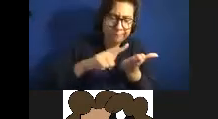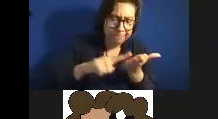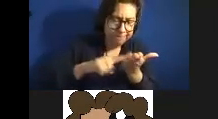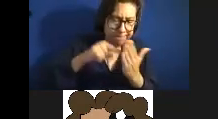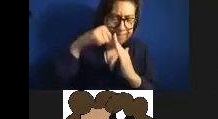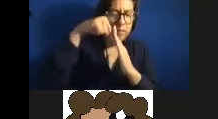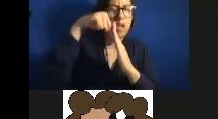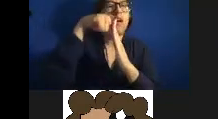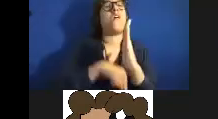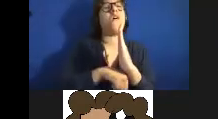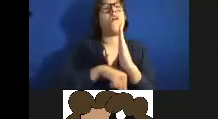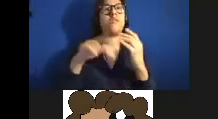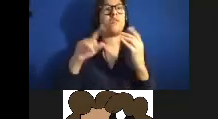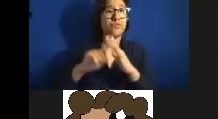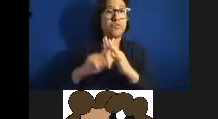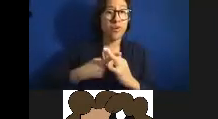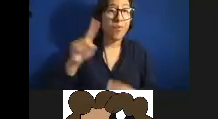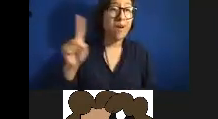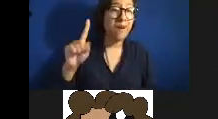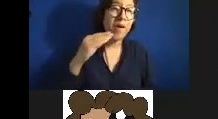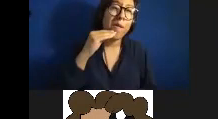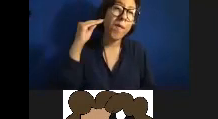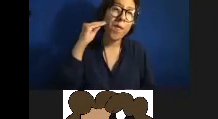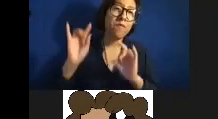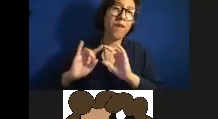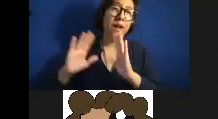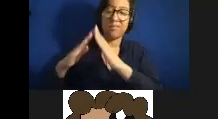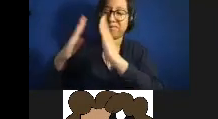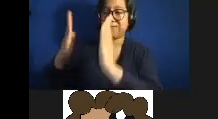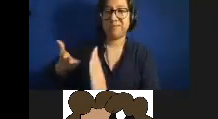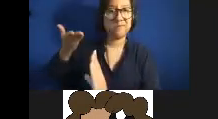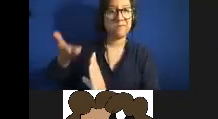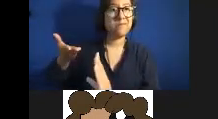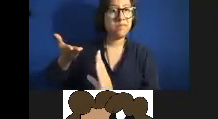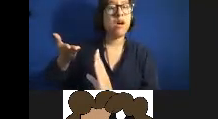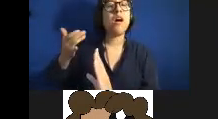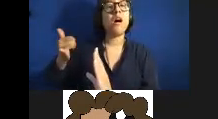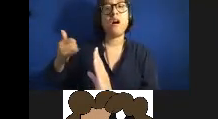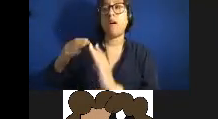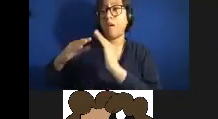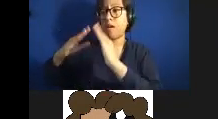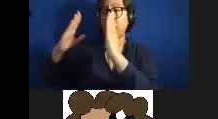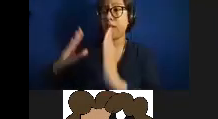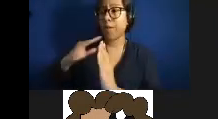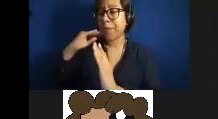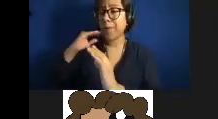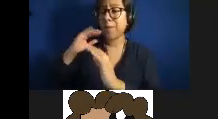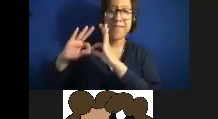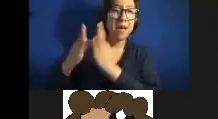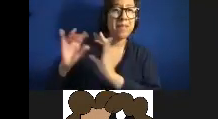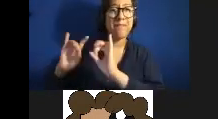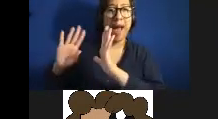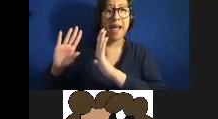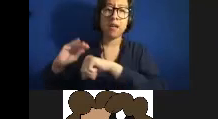look at violence in the home, because the violence that was happening in the home was then being replicated in the community and